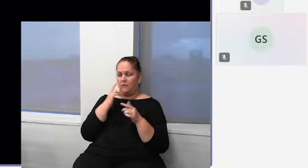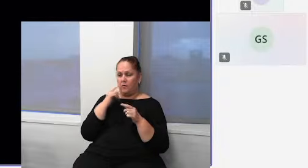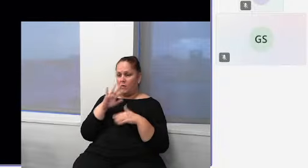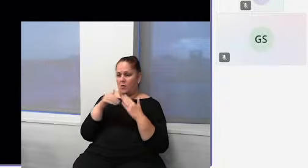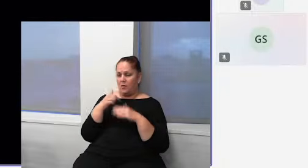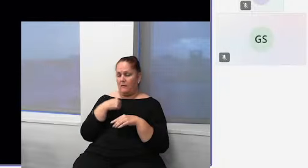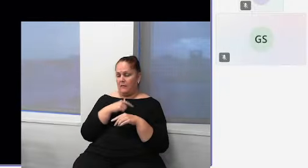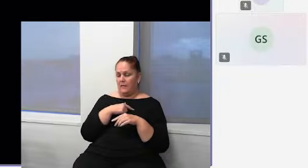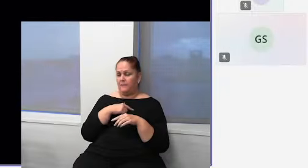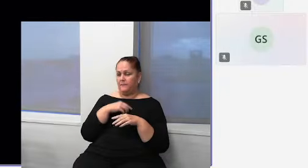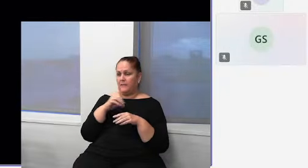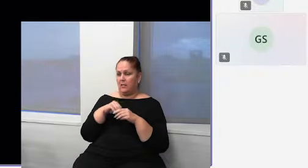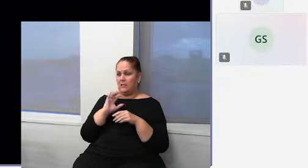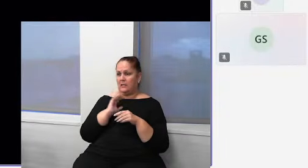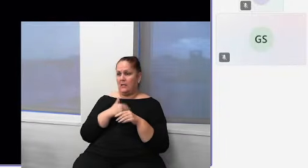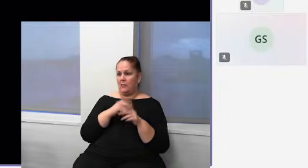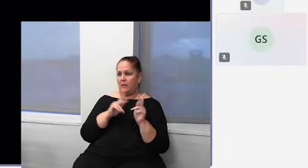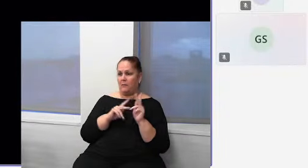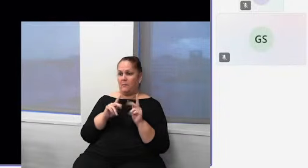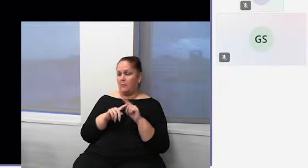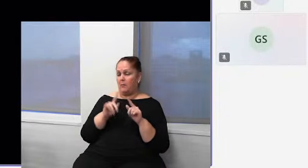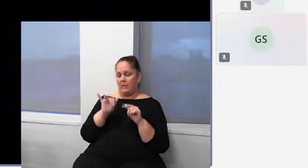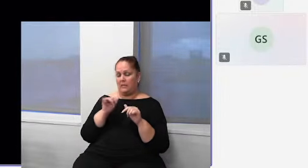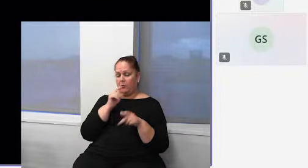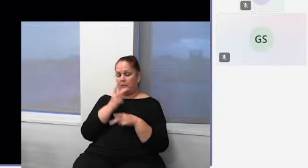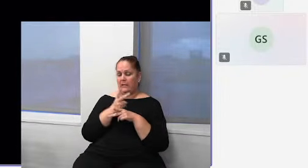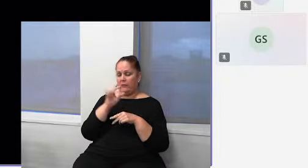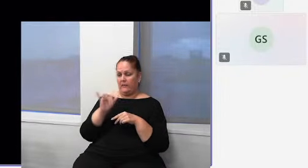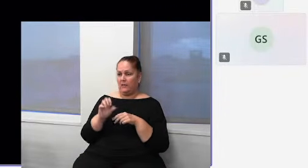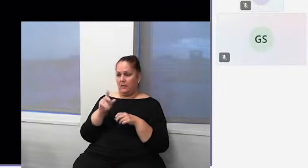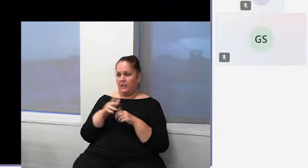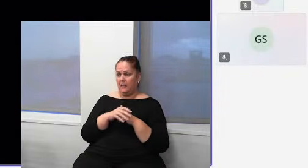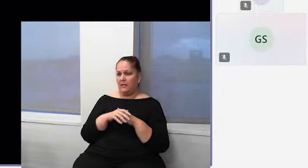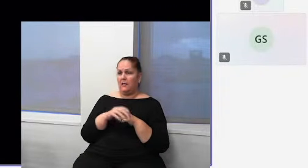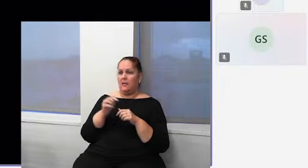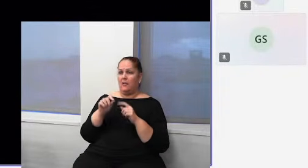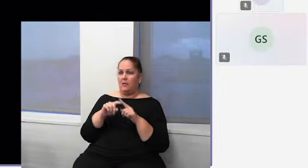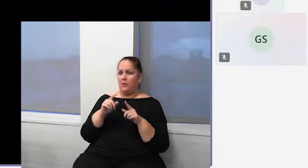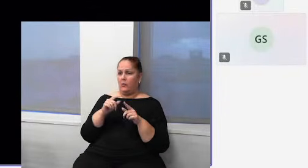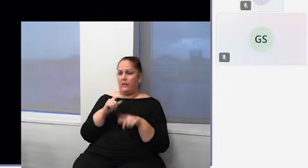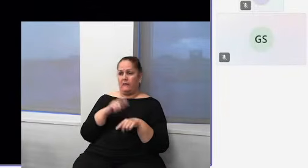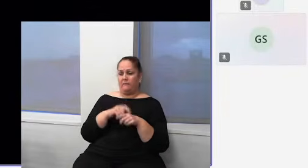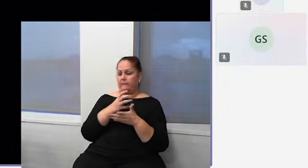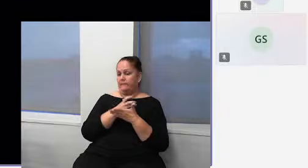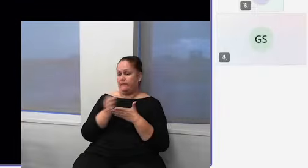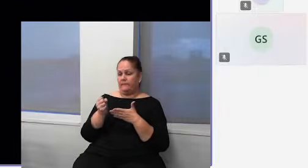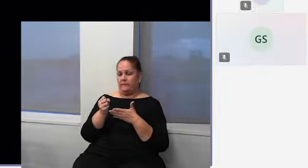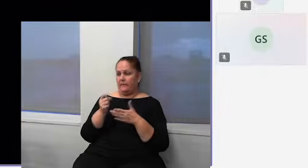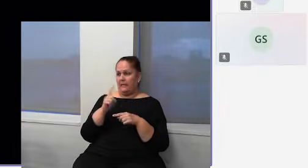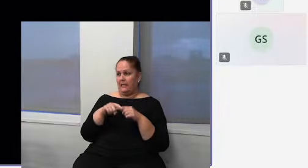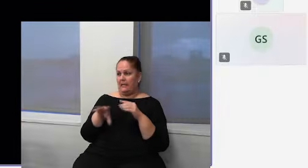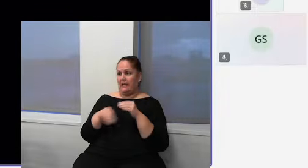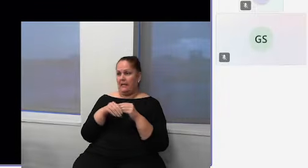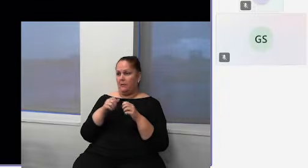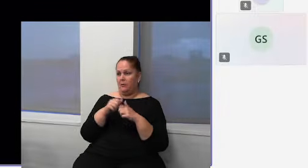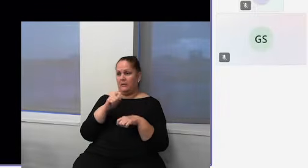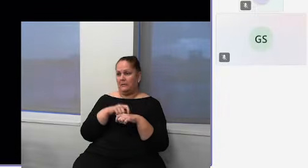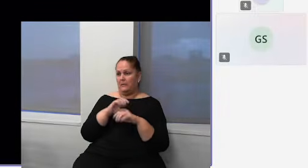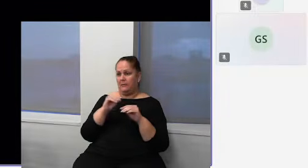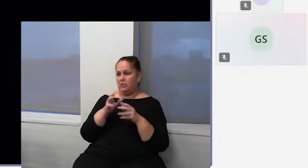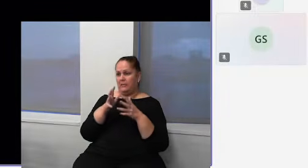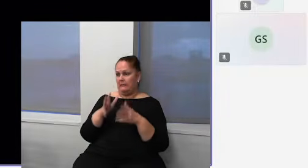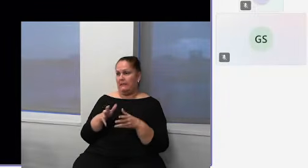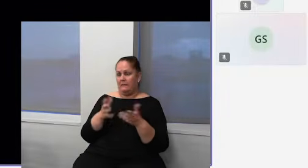bit of a squeeze for all of us, including our people, but that is how we will handle that. Okay, we're basically out of time for any more